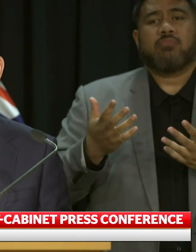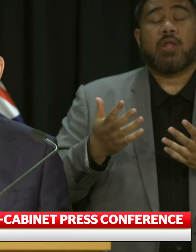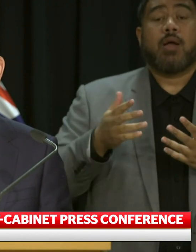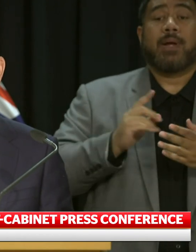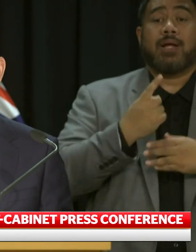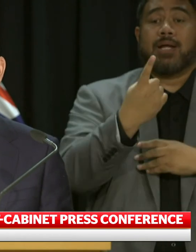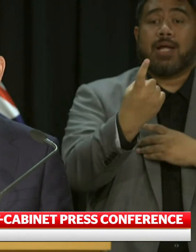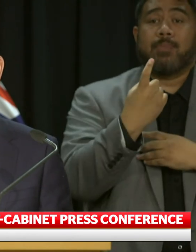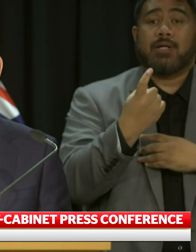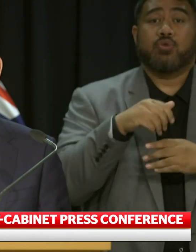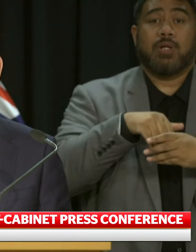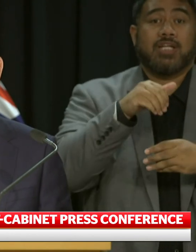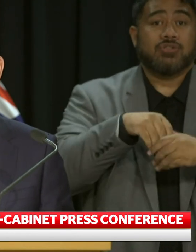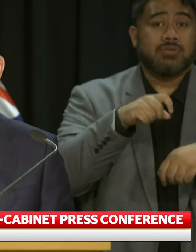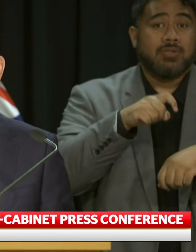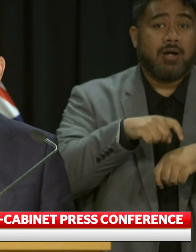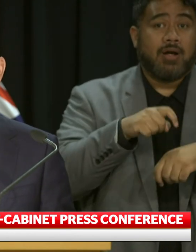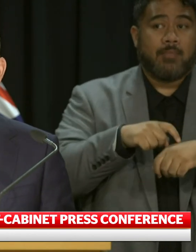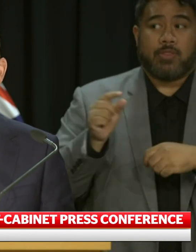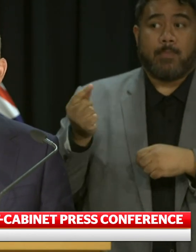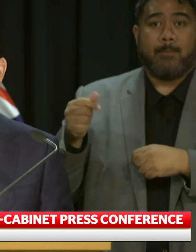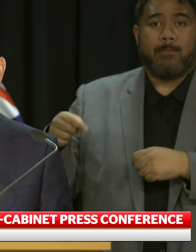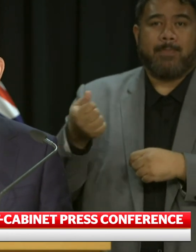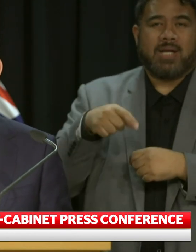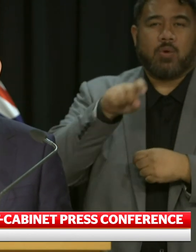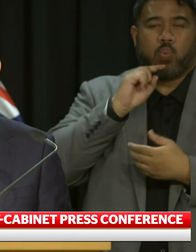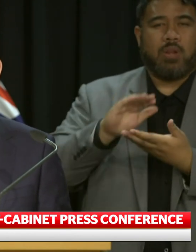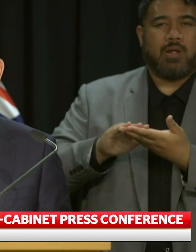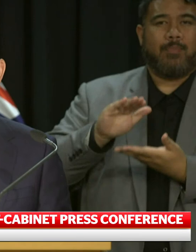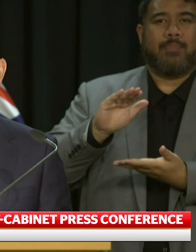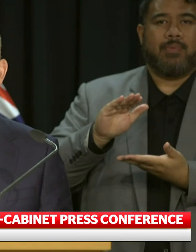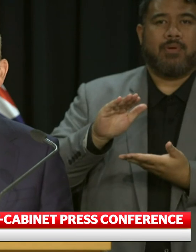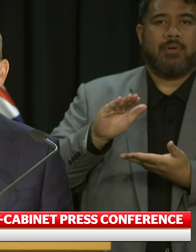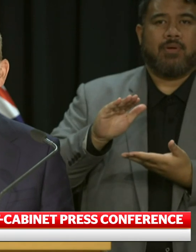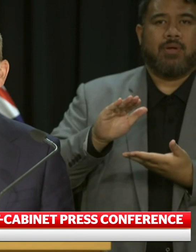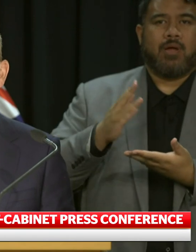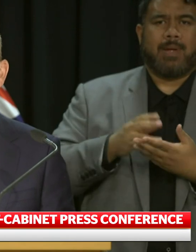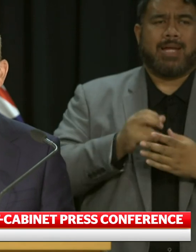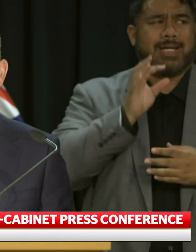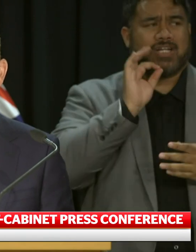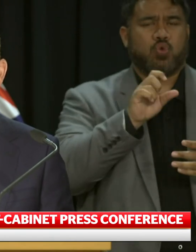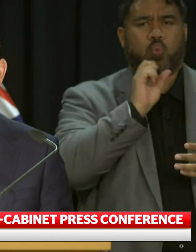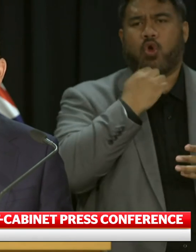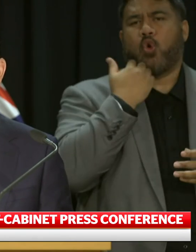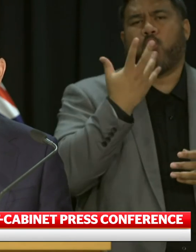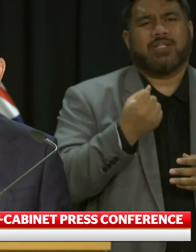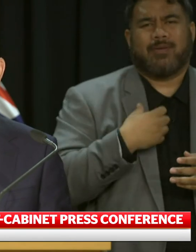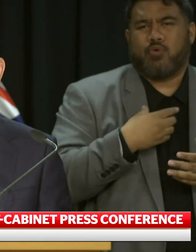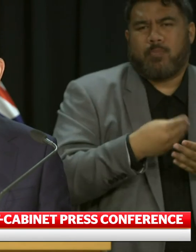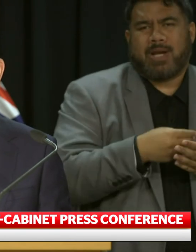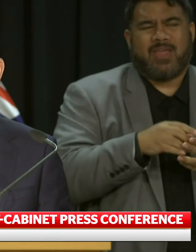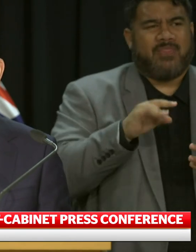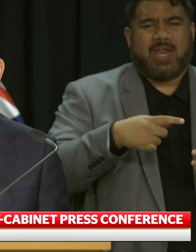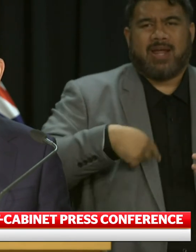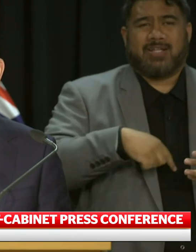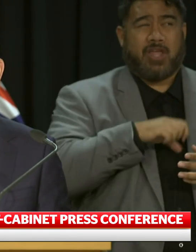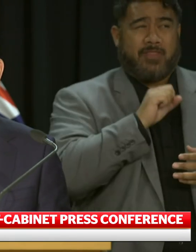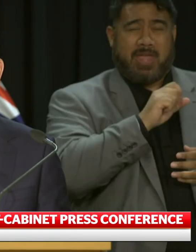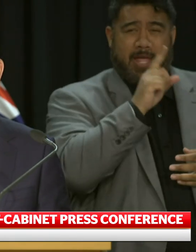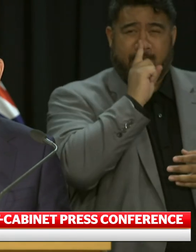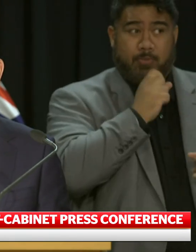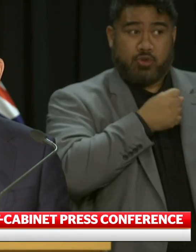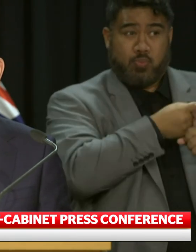get to an election campaign. We will never outspend National and ACT. You know, they have people with very, very deep